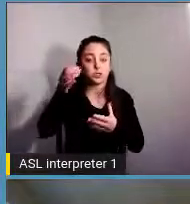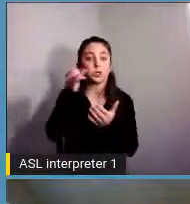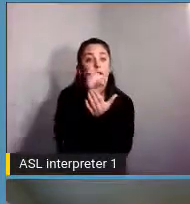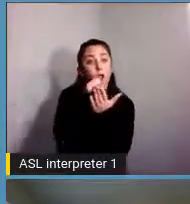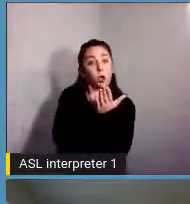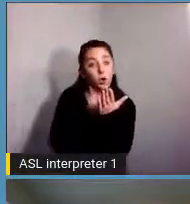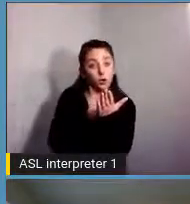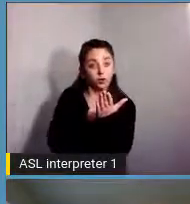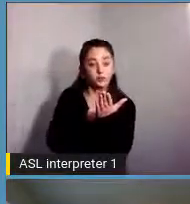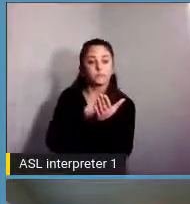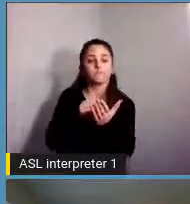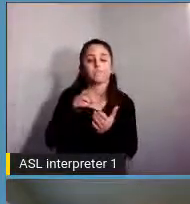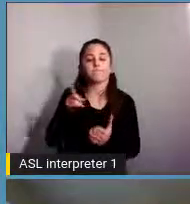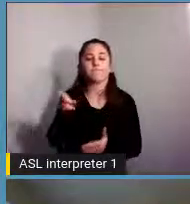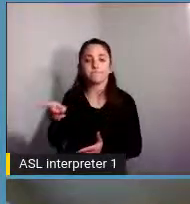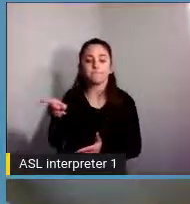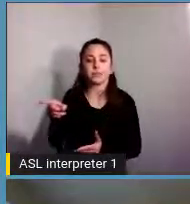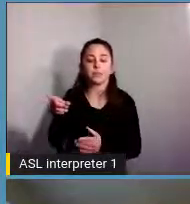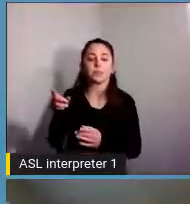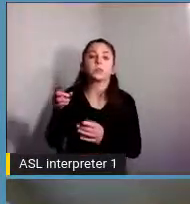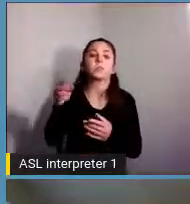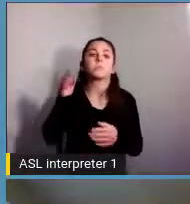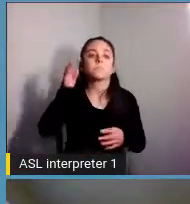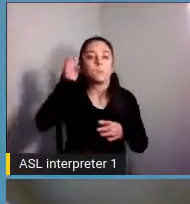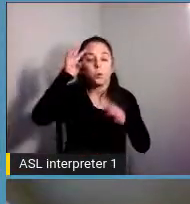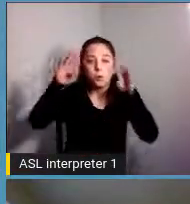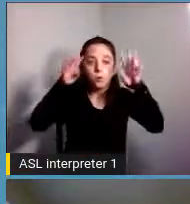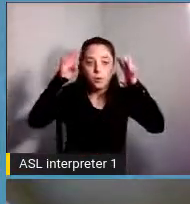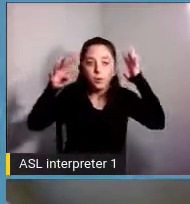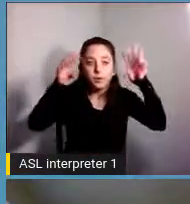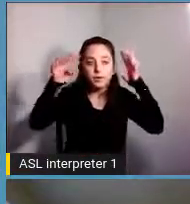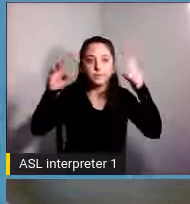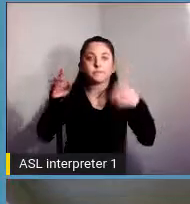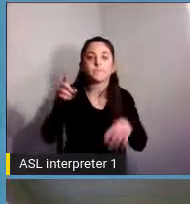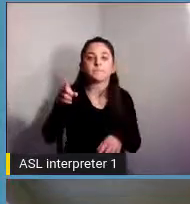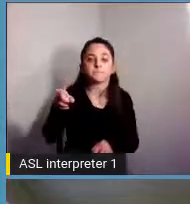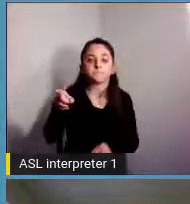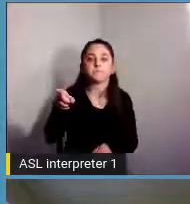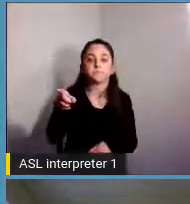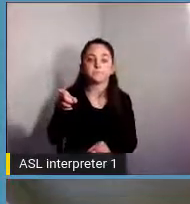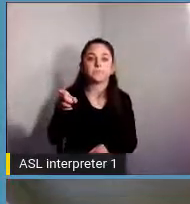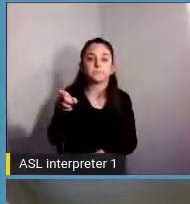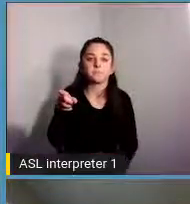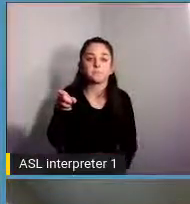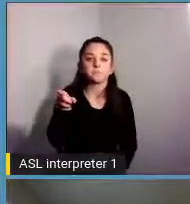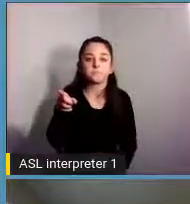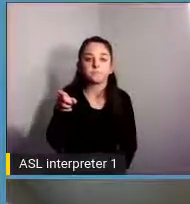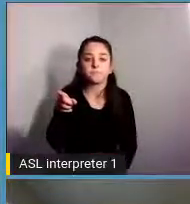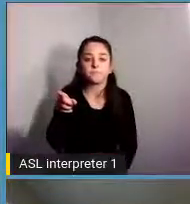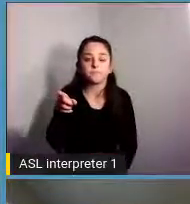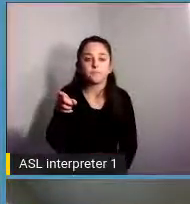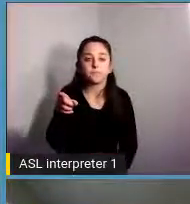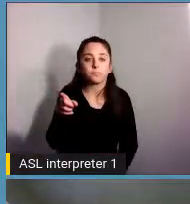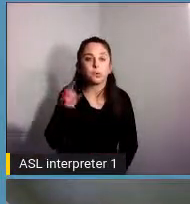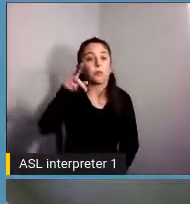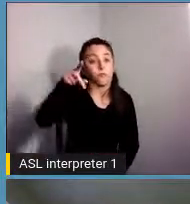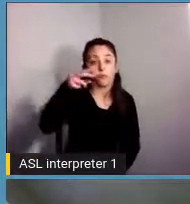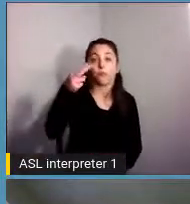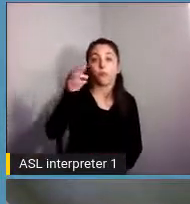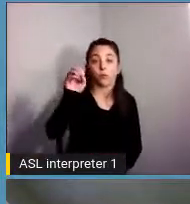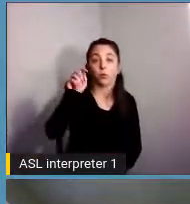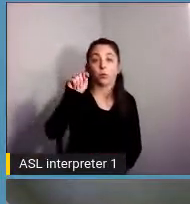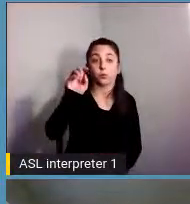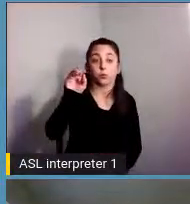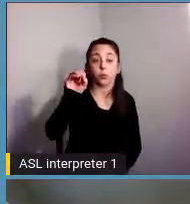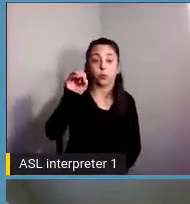who created this. He has also created photogrammetry models of the Berlin Wall.